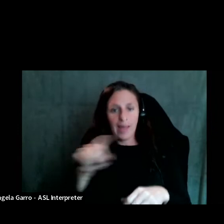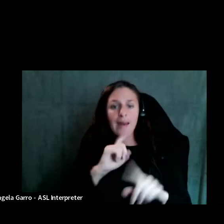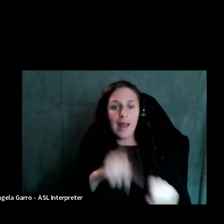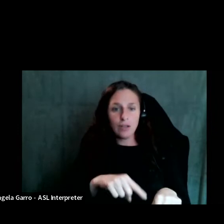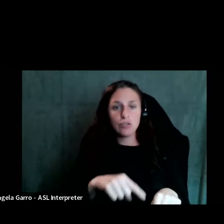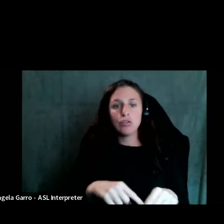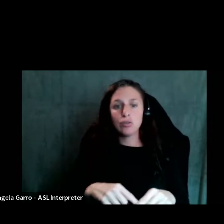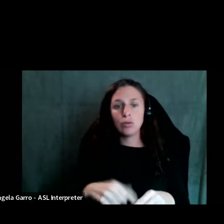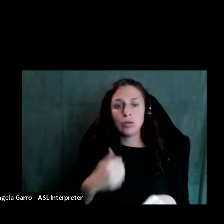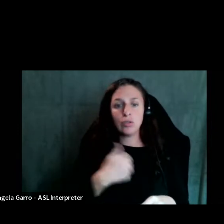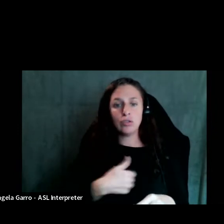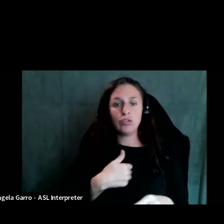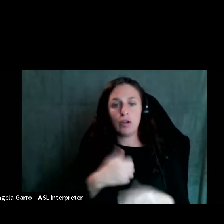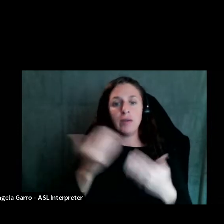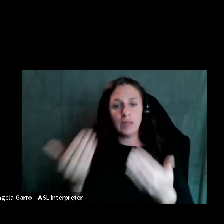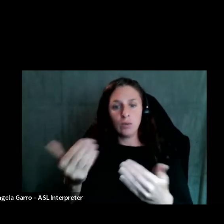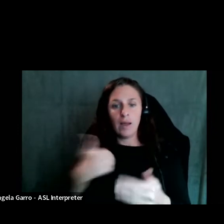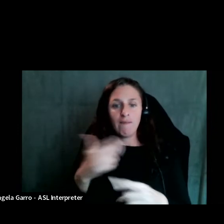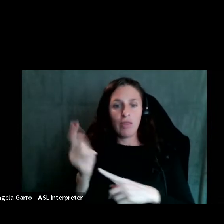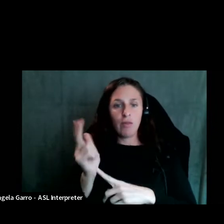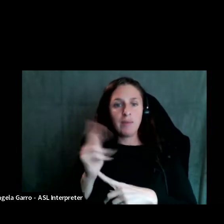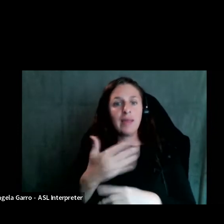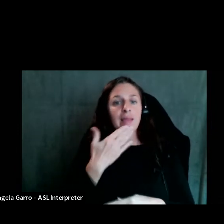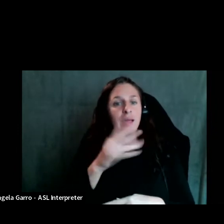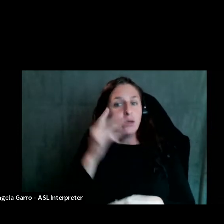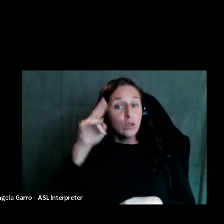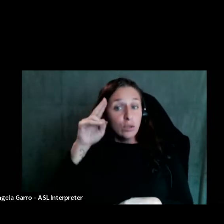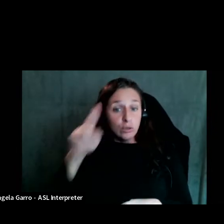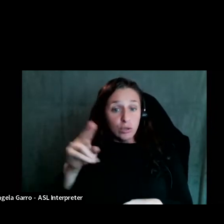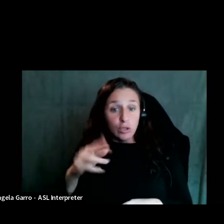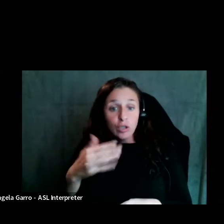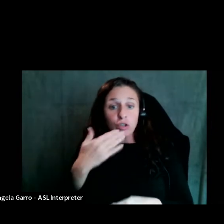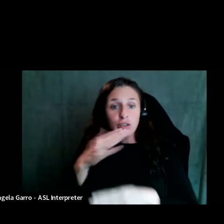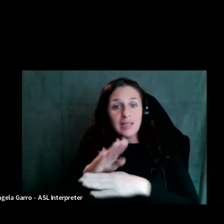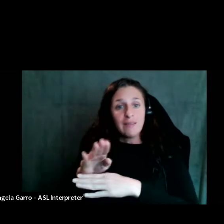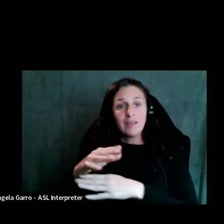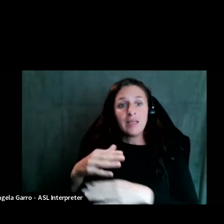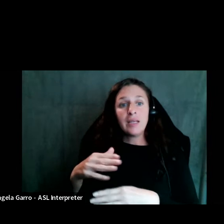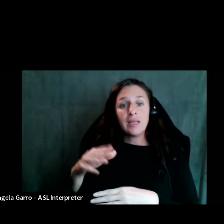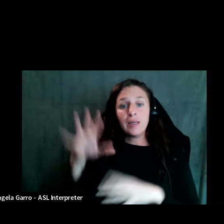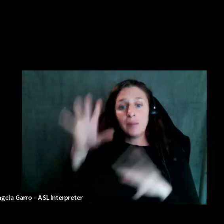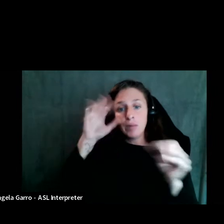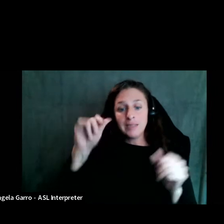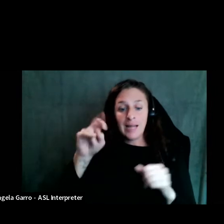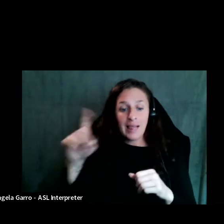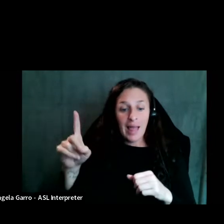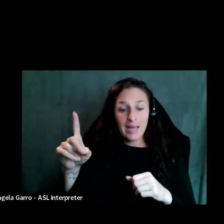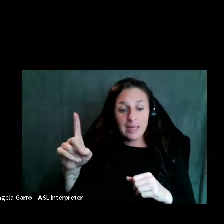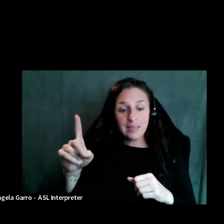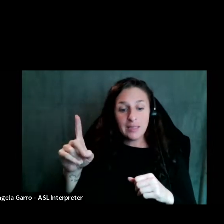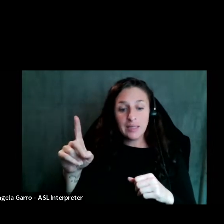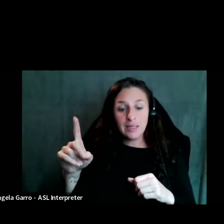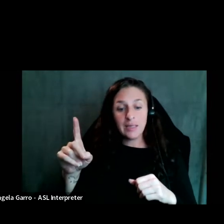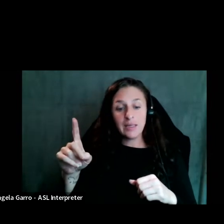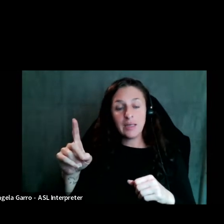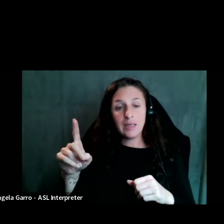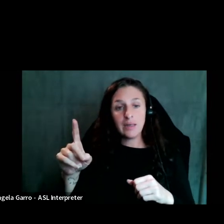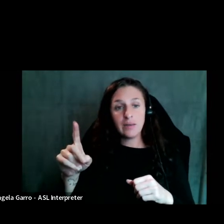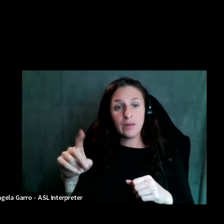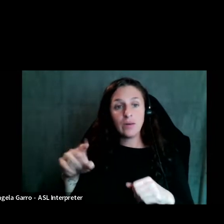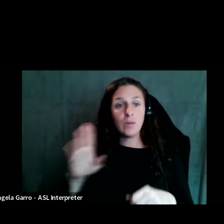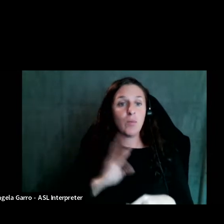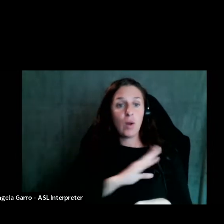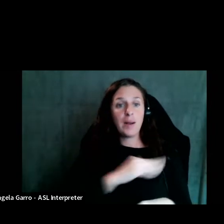Good sorry, evening. Sam. You have 3 minutes. Thank you, sir. Good evening, President Land, Vice President Andrade Zionga, board